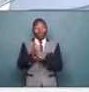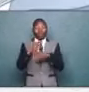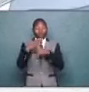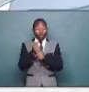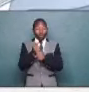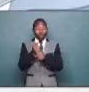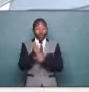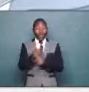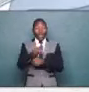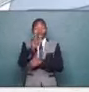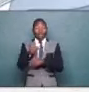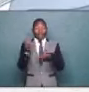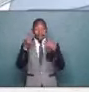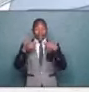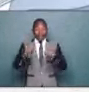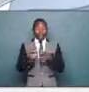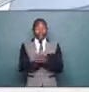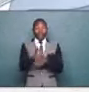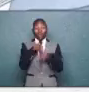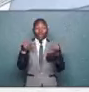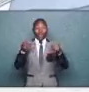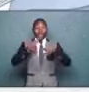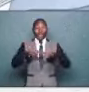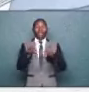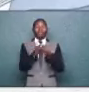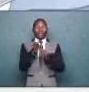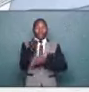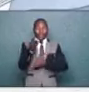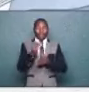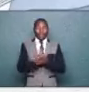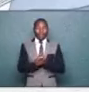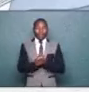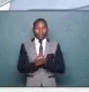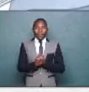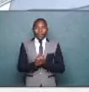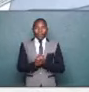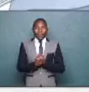rights, and also the media to attend these meetings.